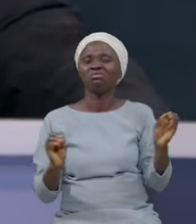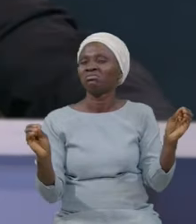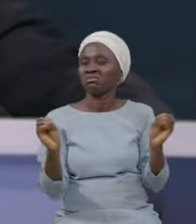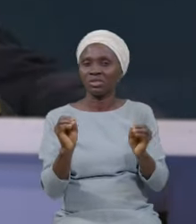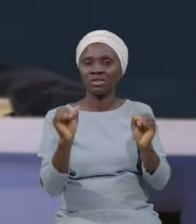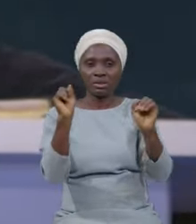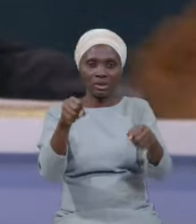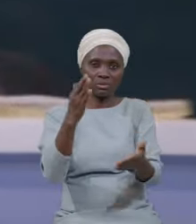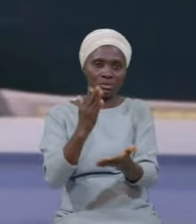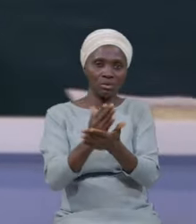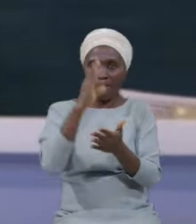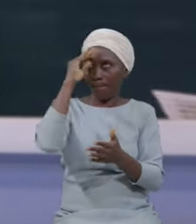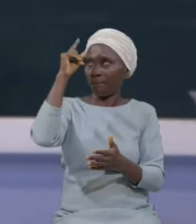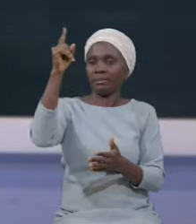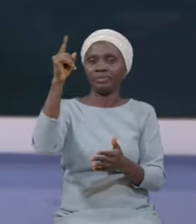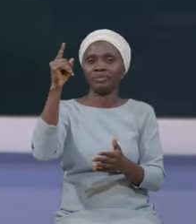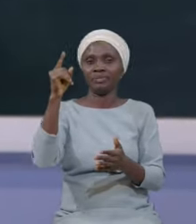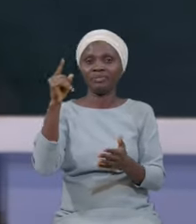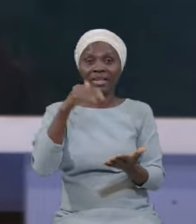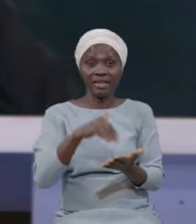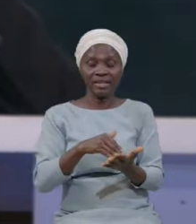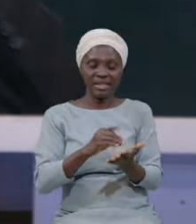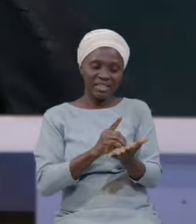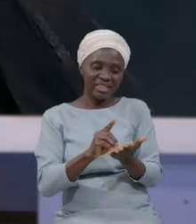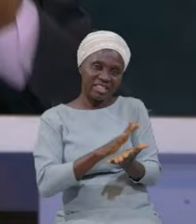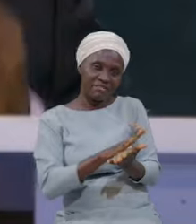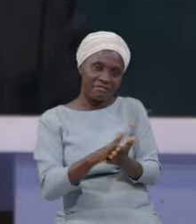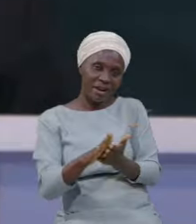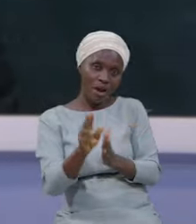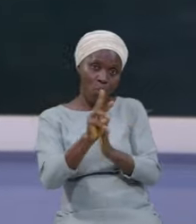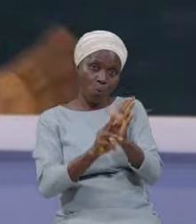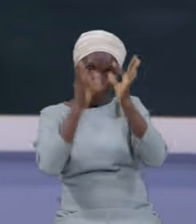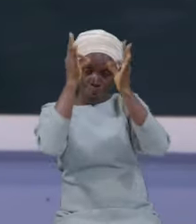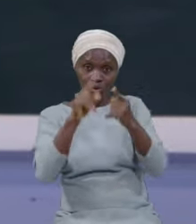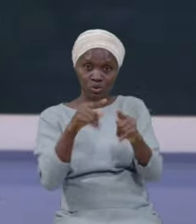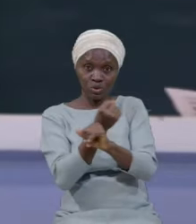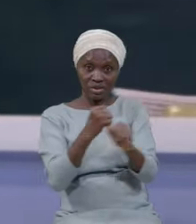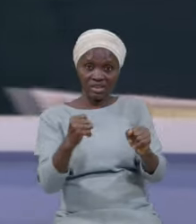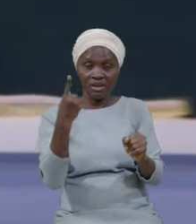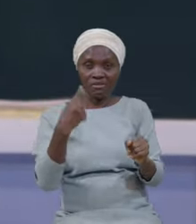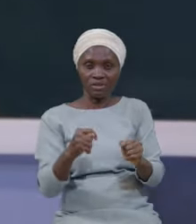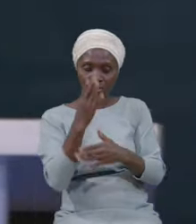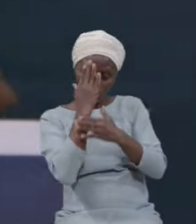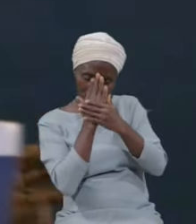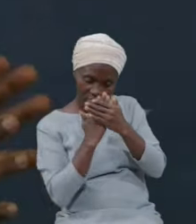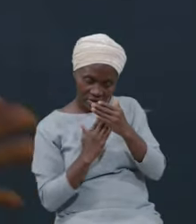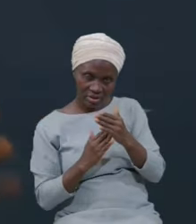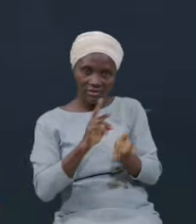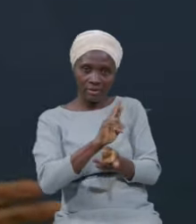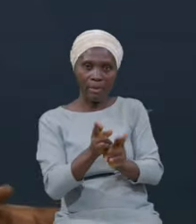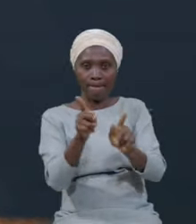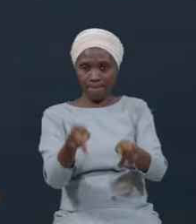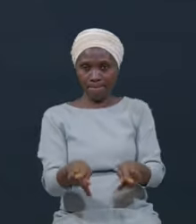to save the submissive penitent. As we look at that